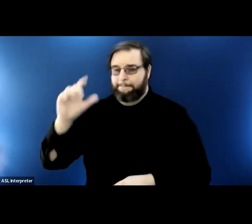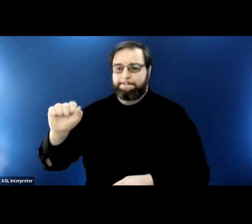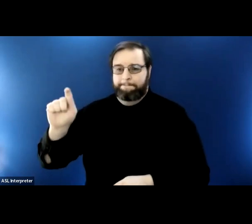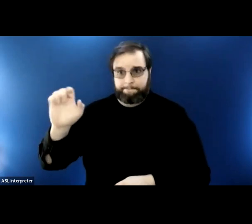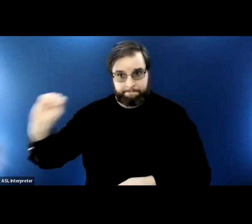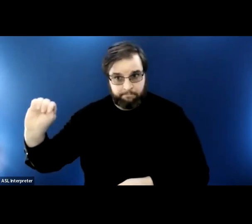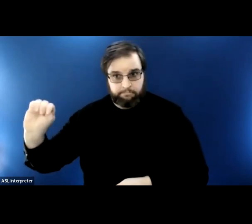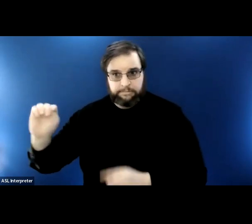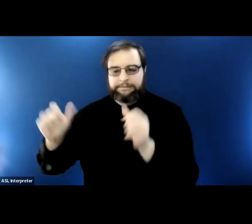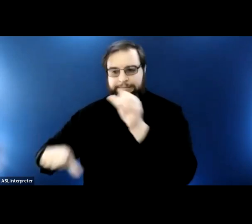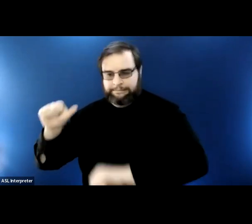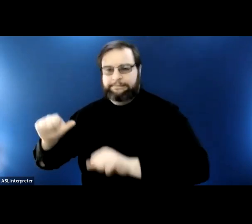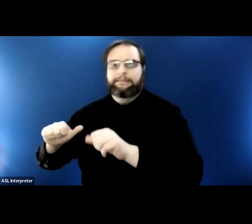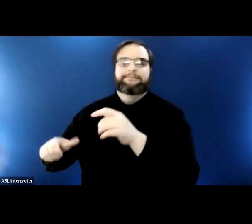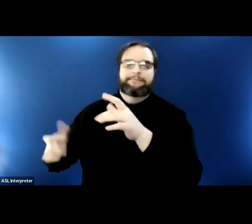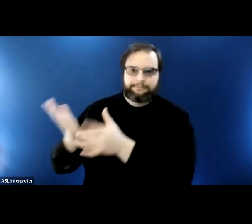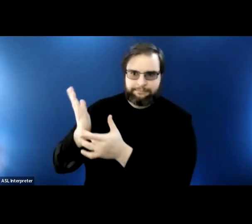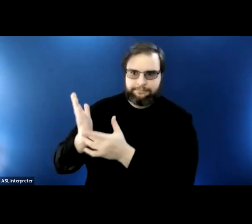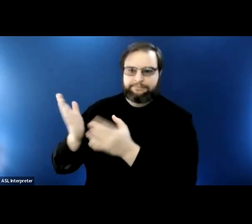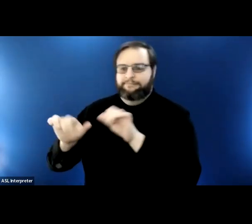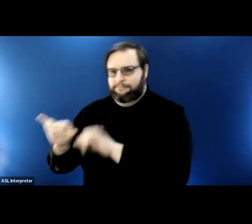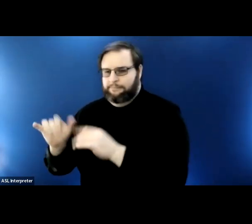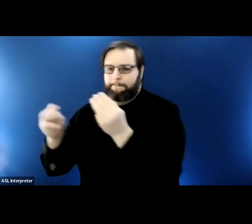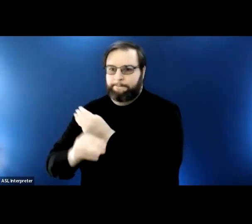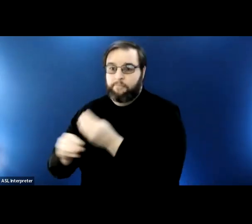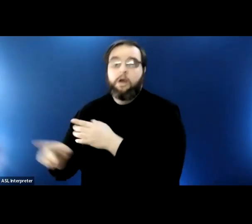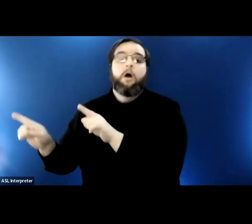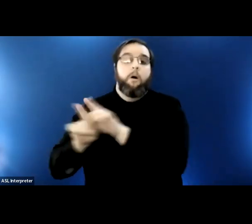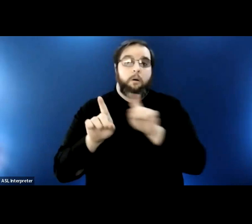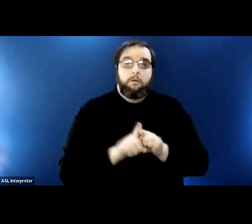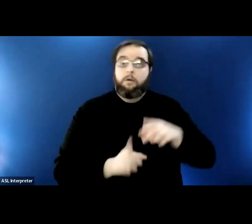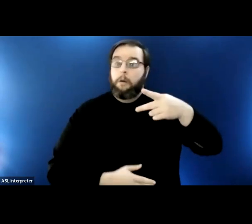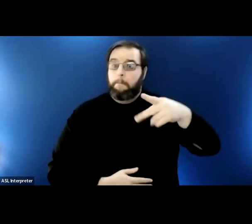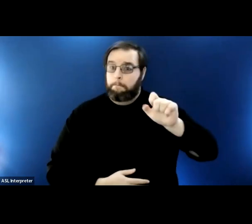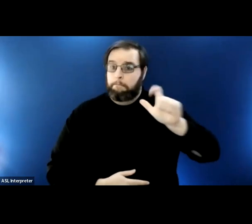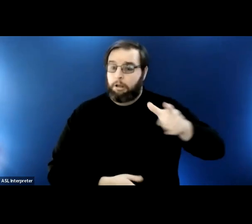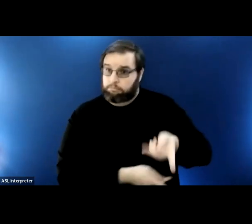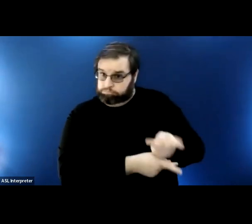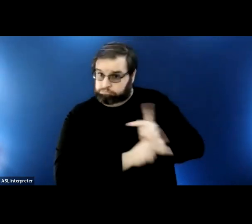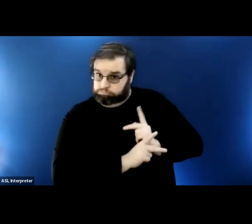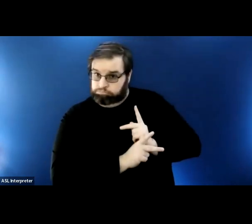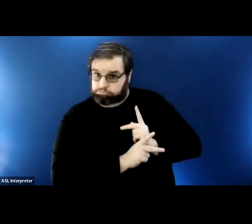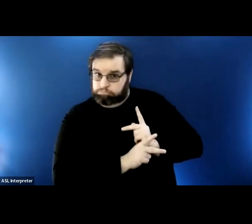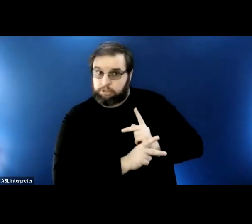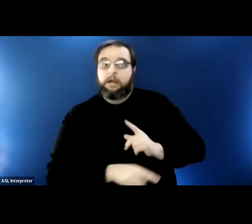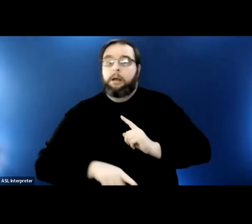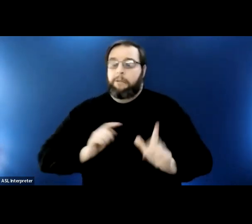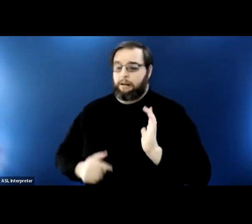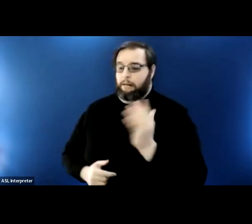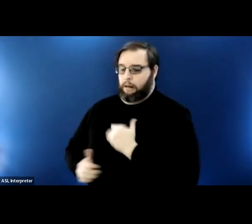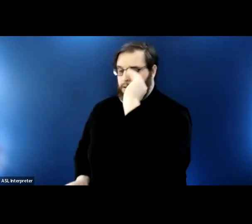80% of our students are Pell eligible. Our endowments pale in comparison to predominantly